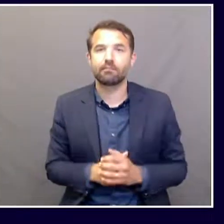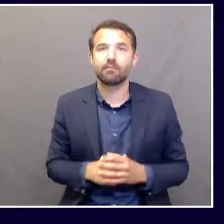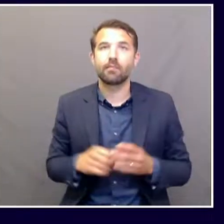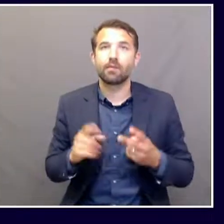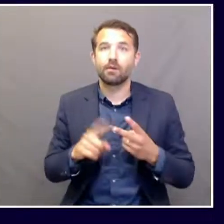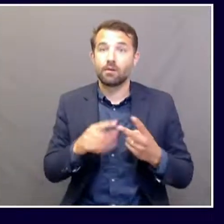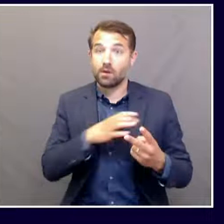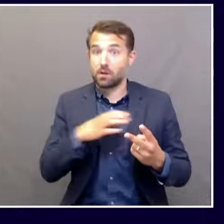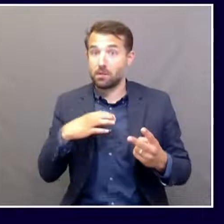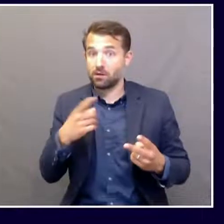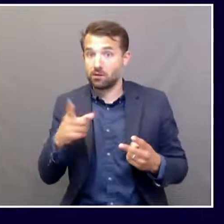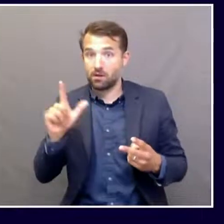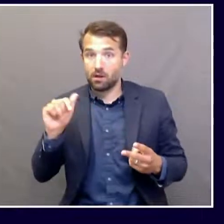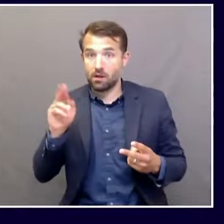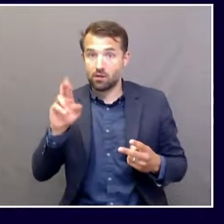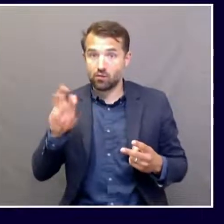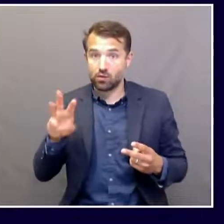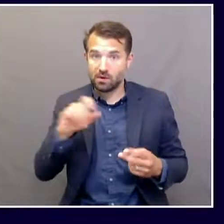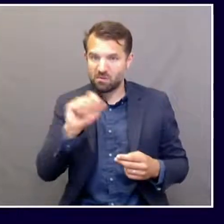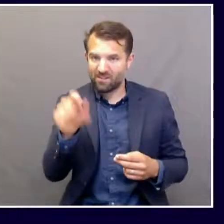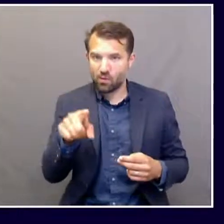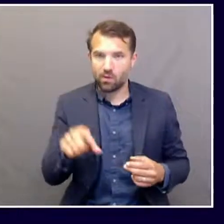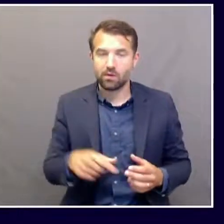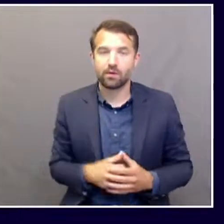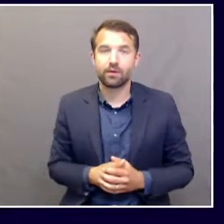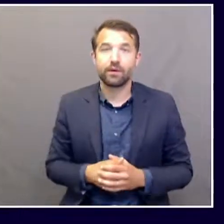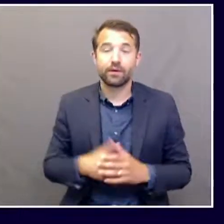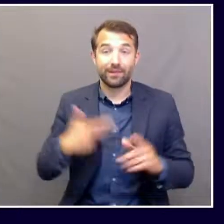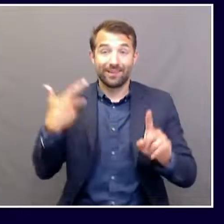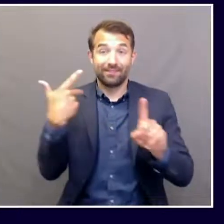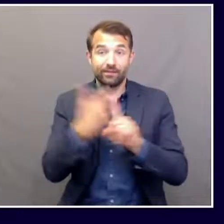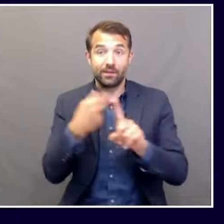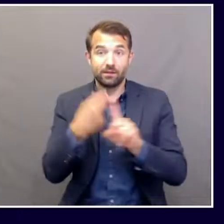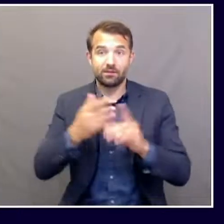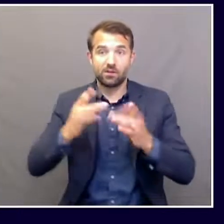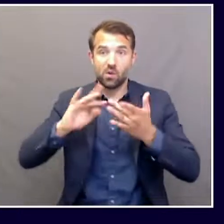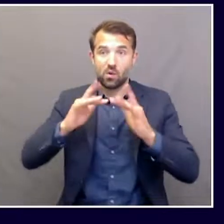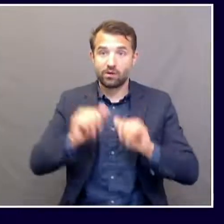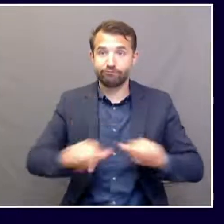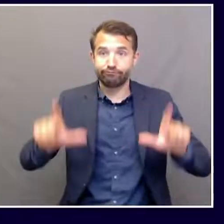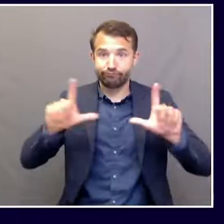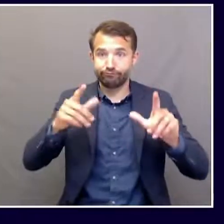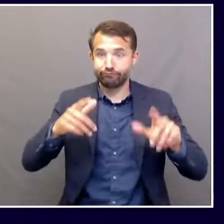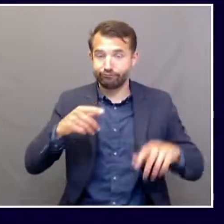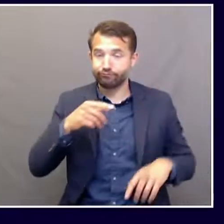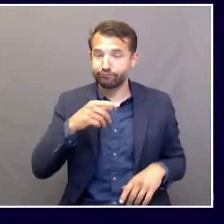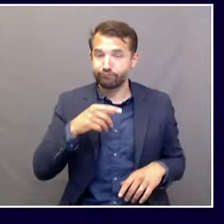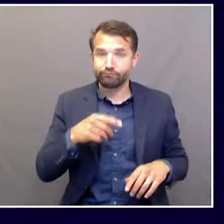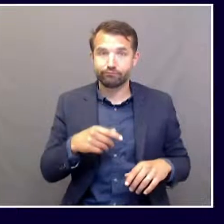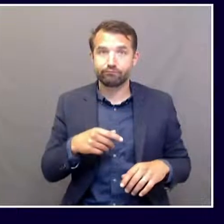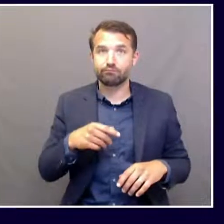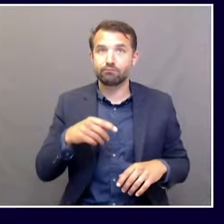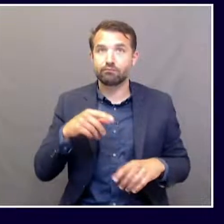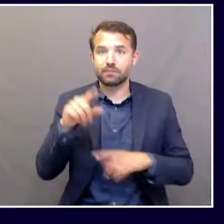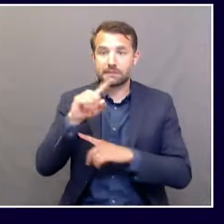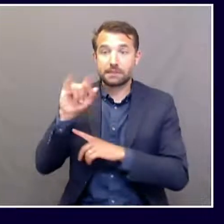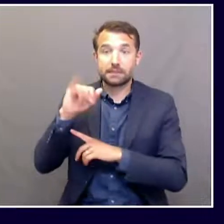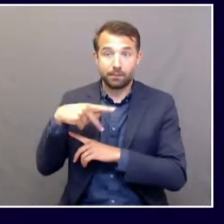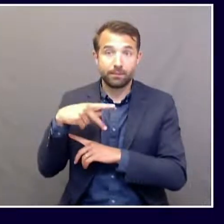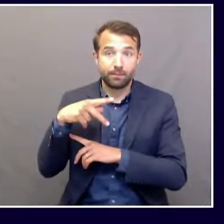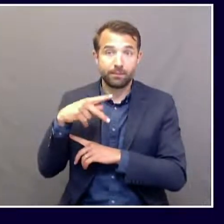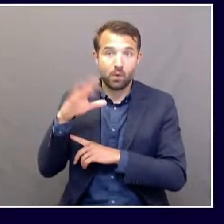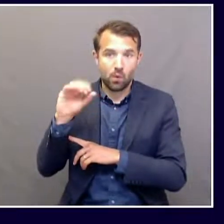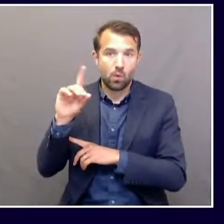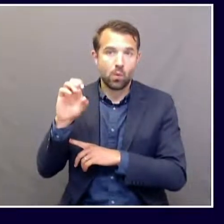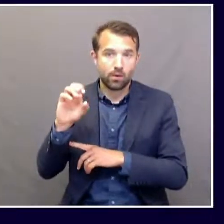the section of the vaccine dashboard that breaks down the percentage of people vaccinated by zip code hasn't been updated since June